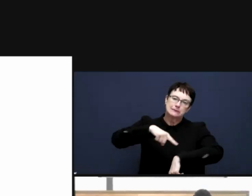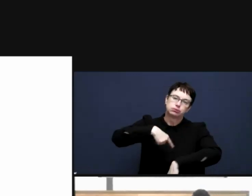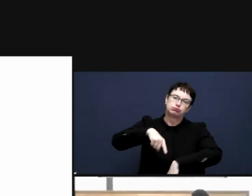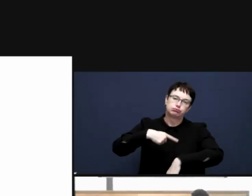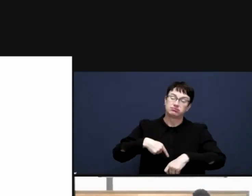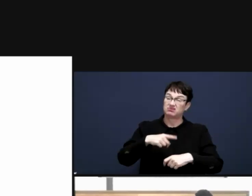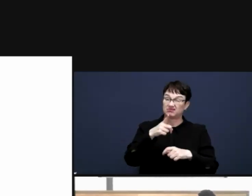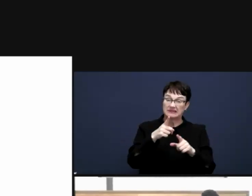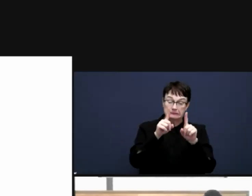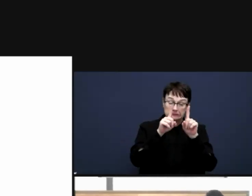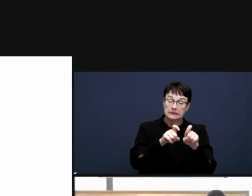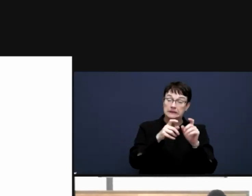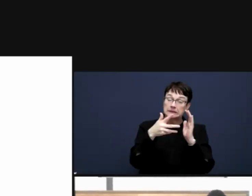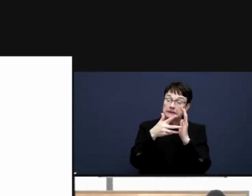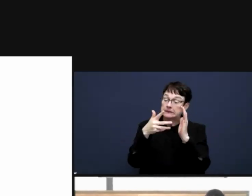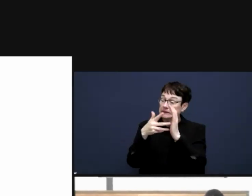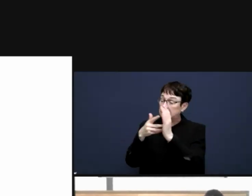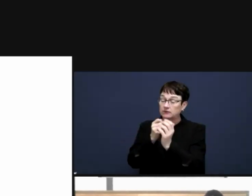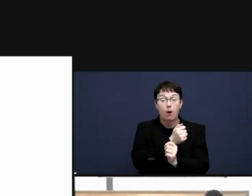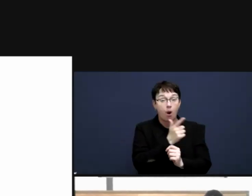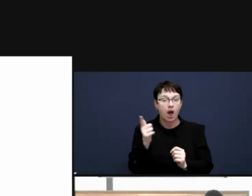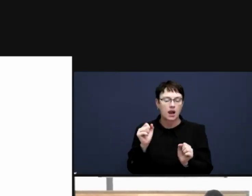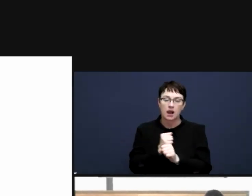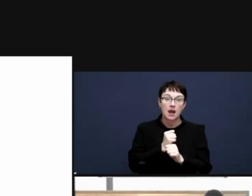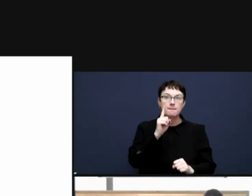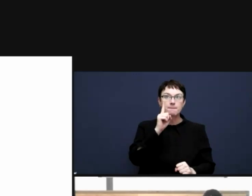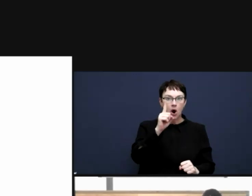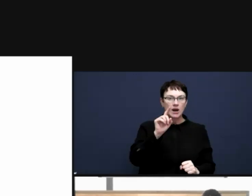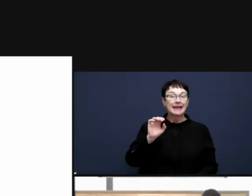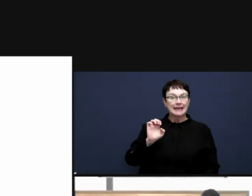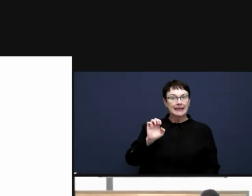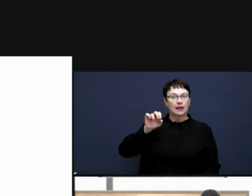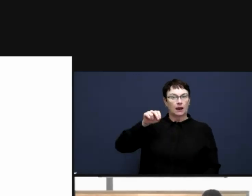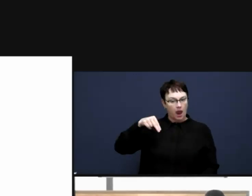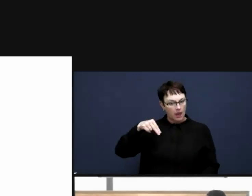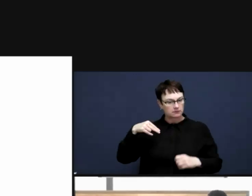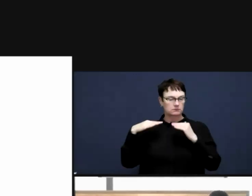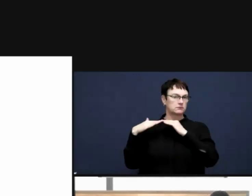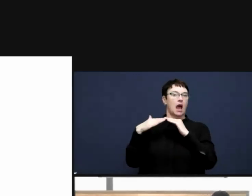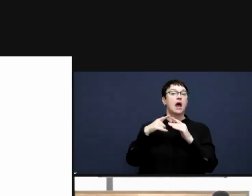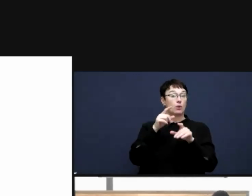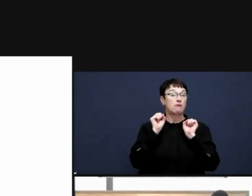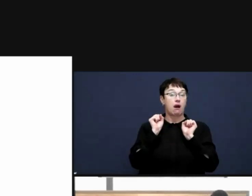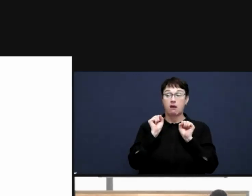screens, but you are able to test the full EN standard. So it's needed to test manually.